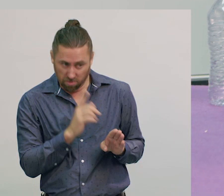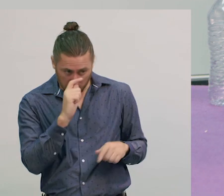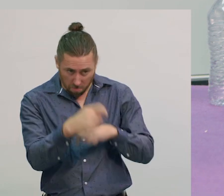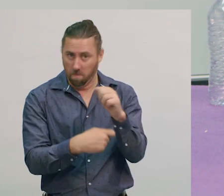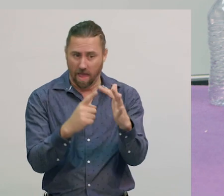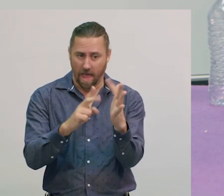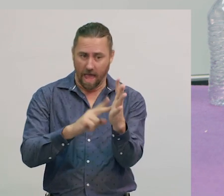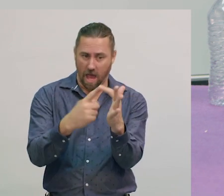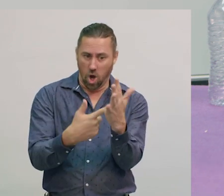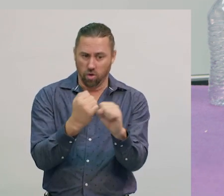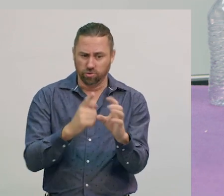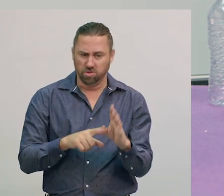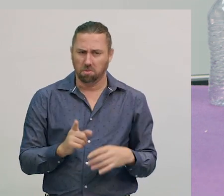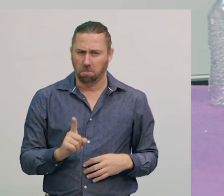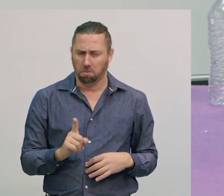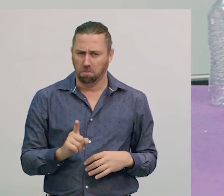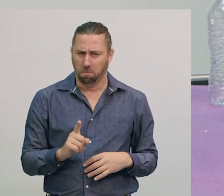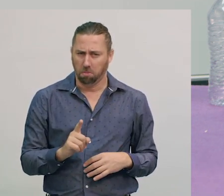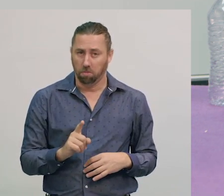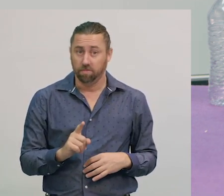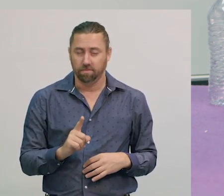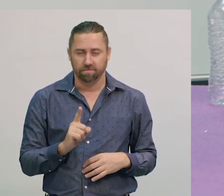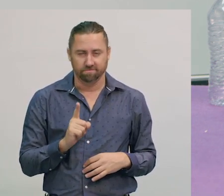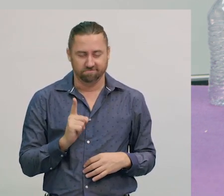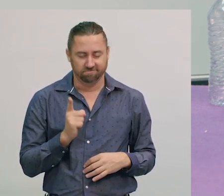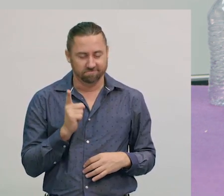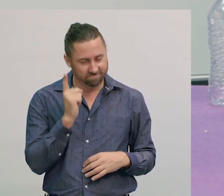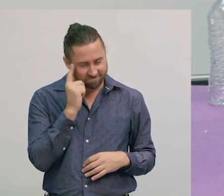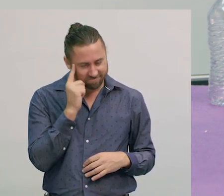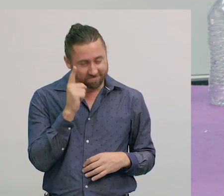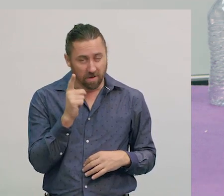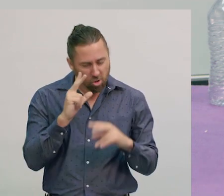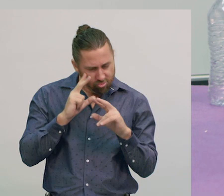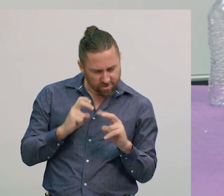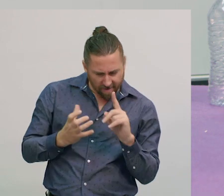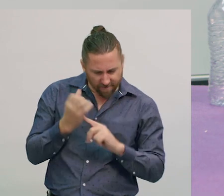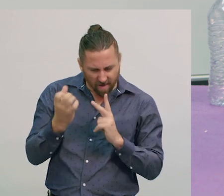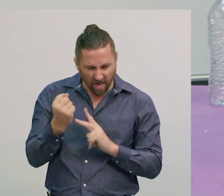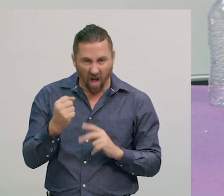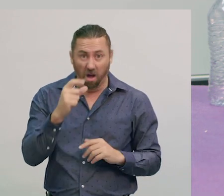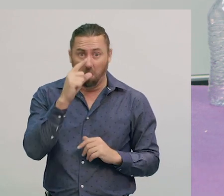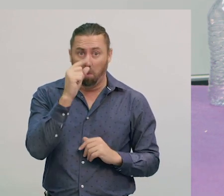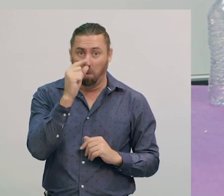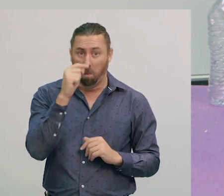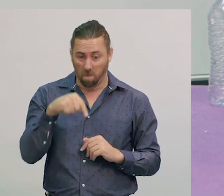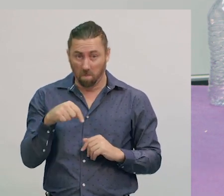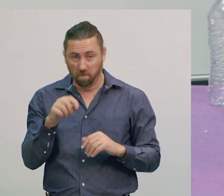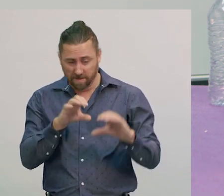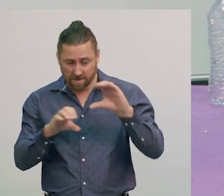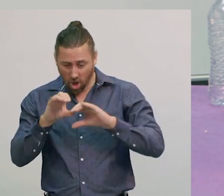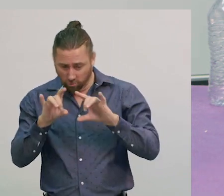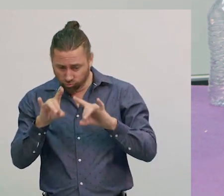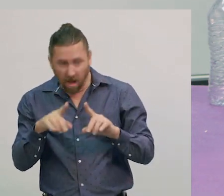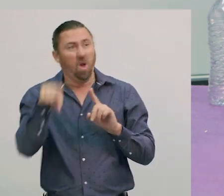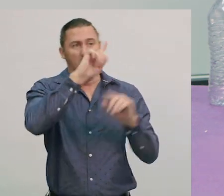energy? Well, thanks to the latest research and development, it can. Scientists in Australia and around the